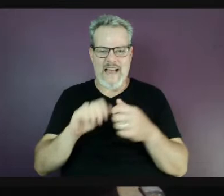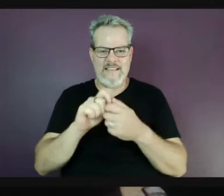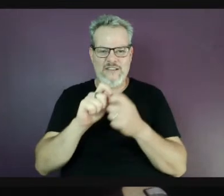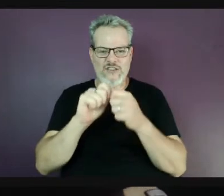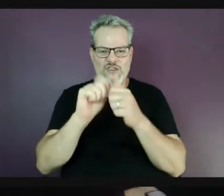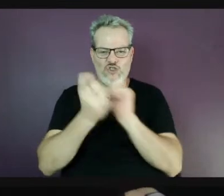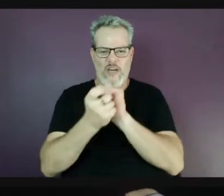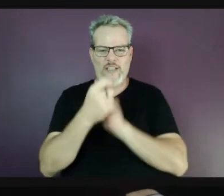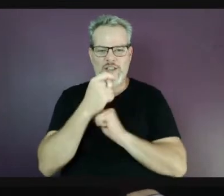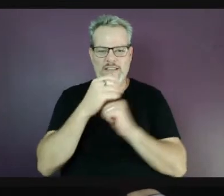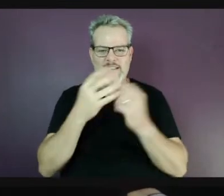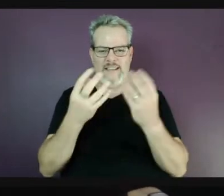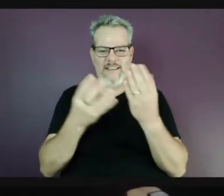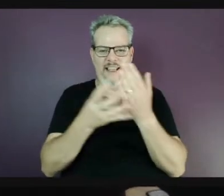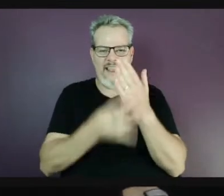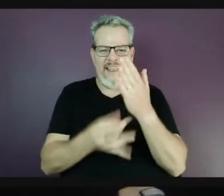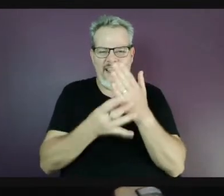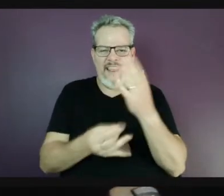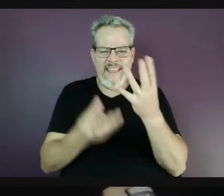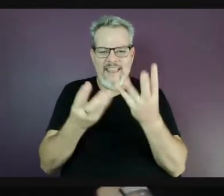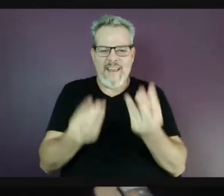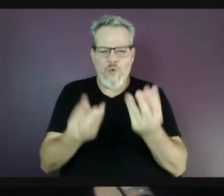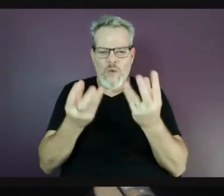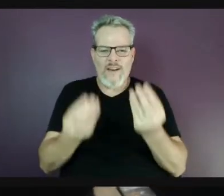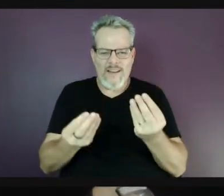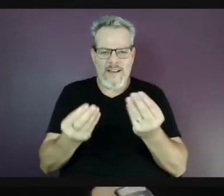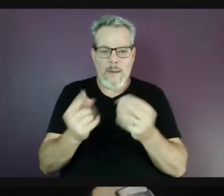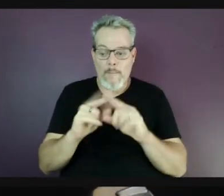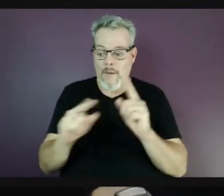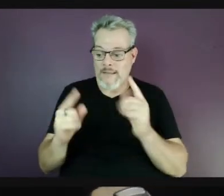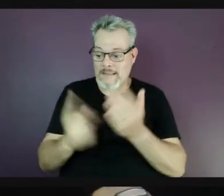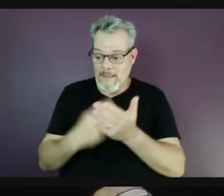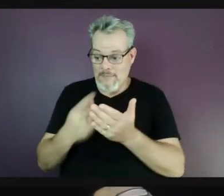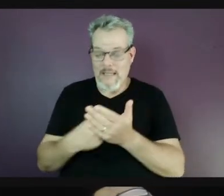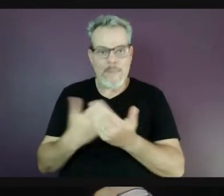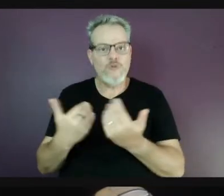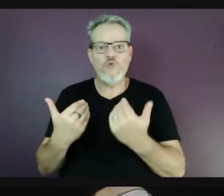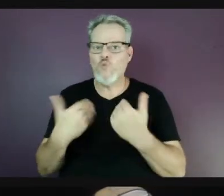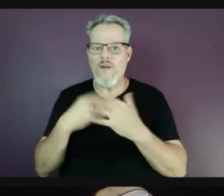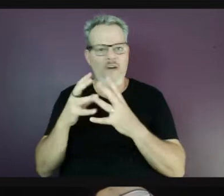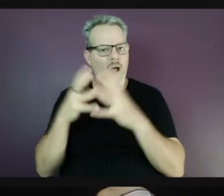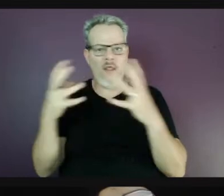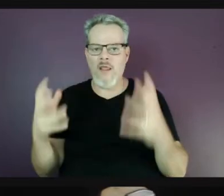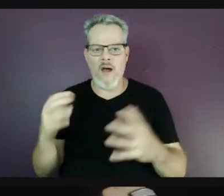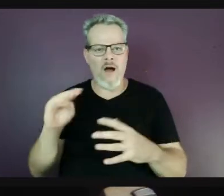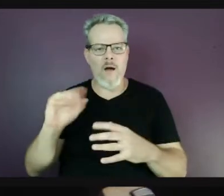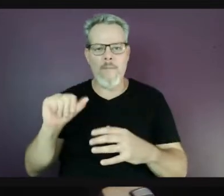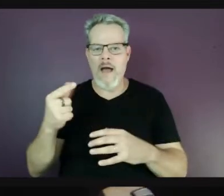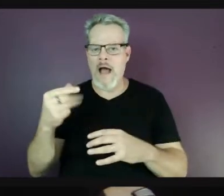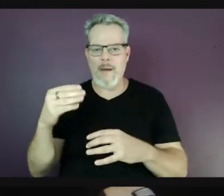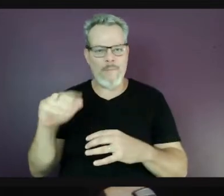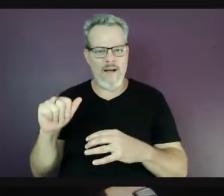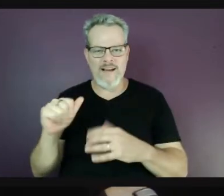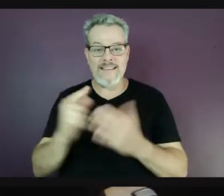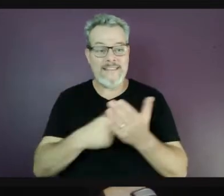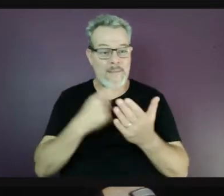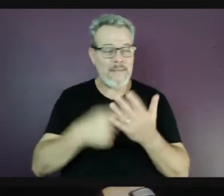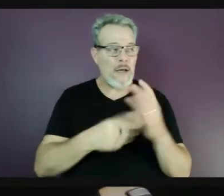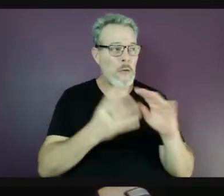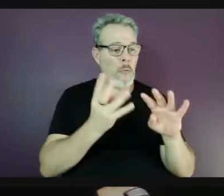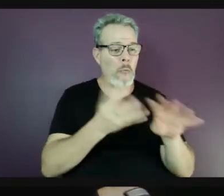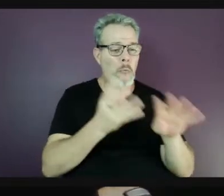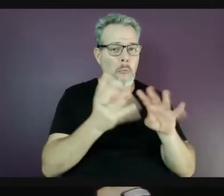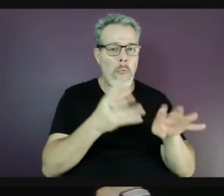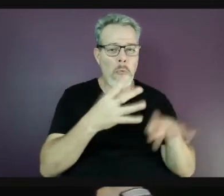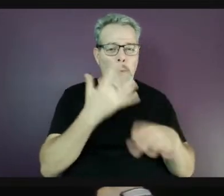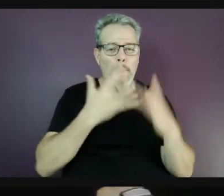around. So you typically don't get earthquakes where you have a lot of magma. So it's not quite clear if there's a lot or if it's just a narrow trickle. But